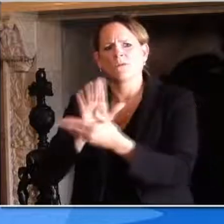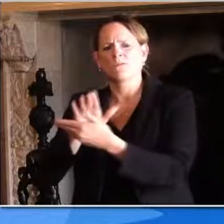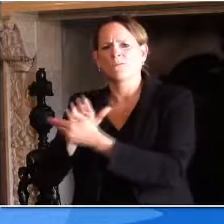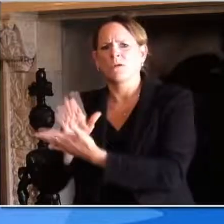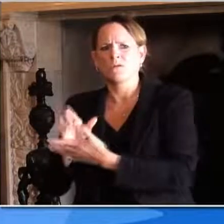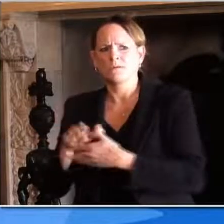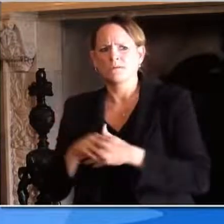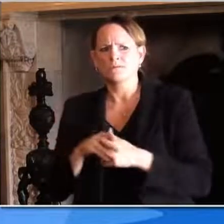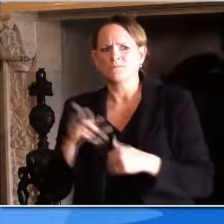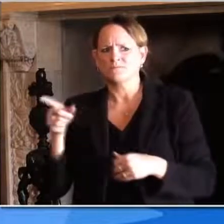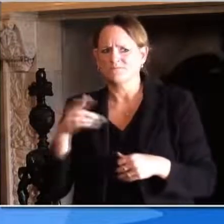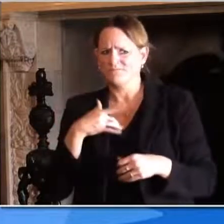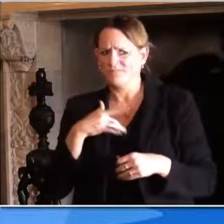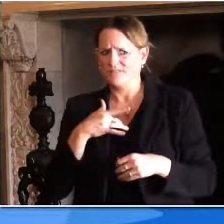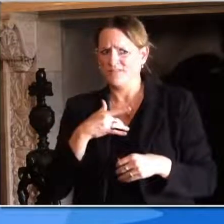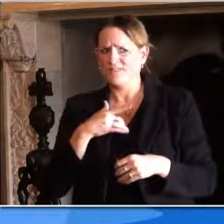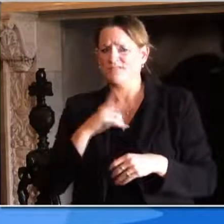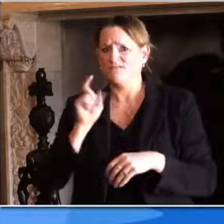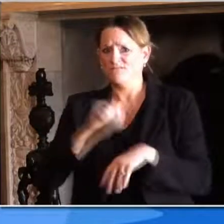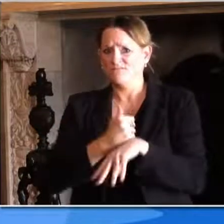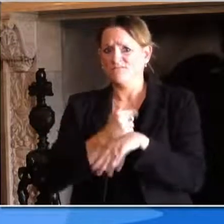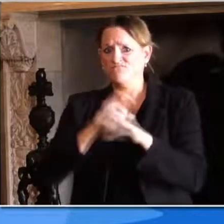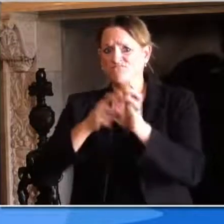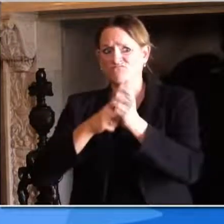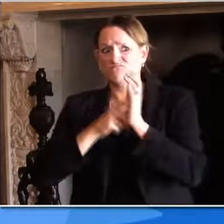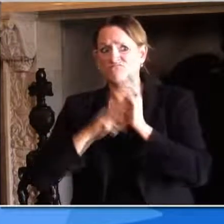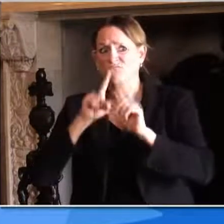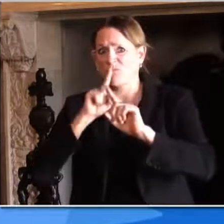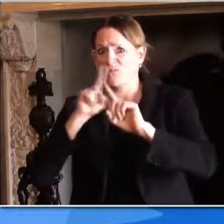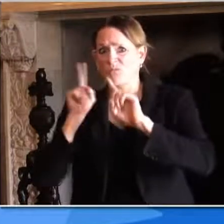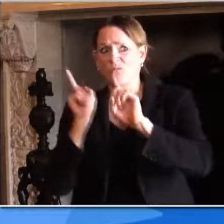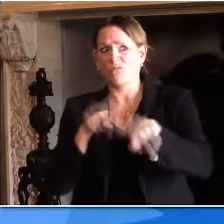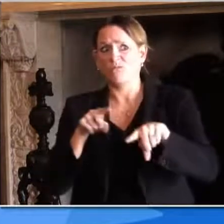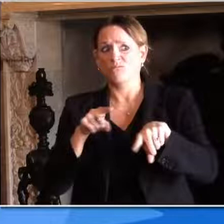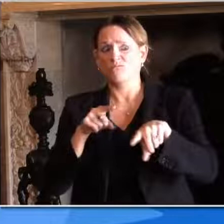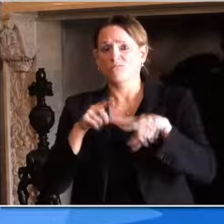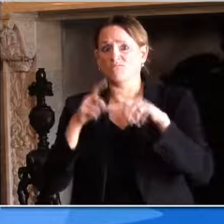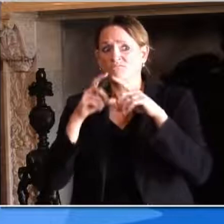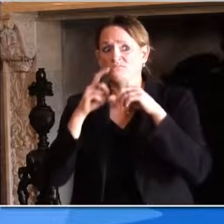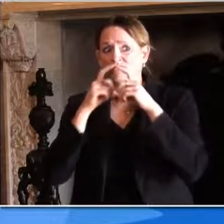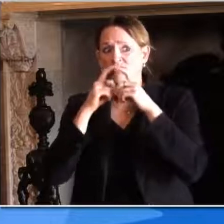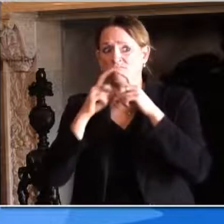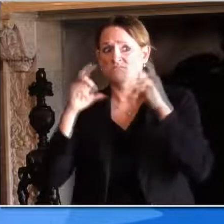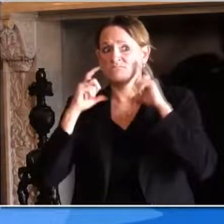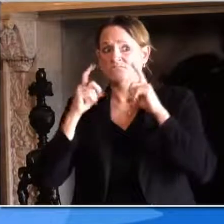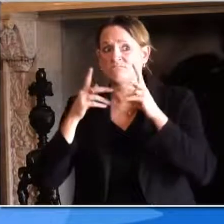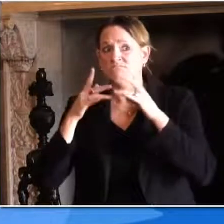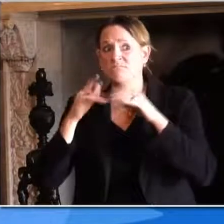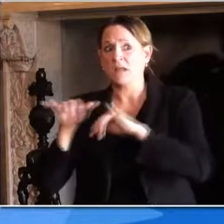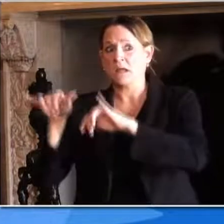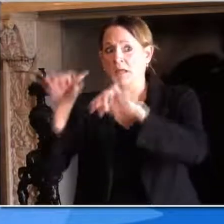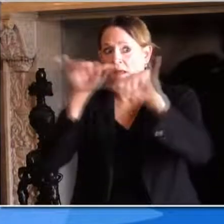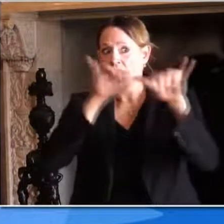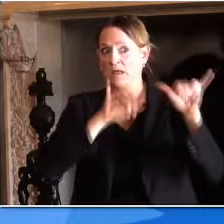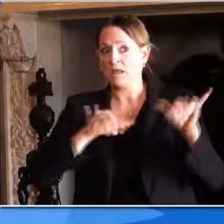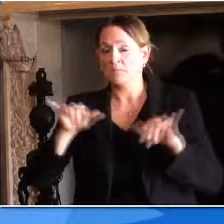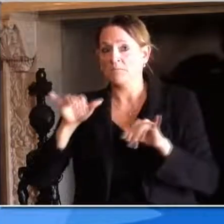it, or would you consider an order standardizing school openings across the state if the situation changes?